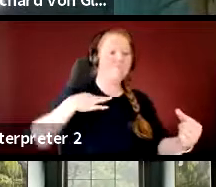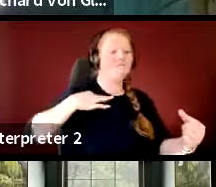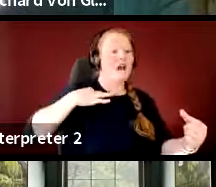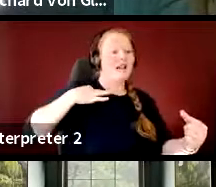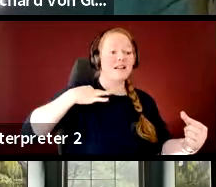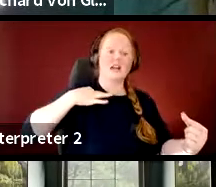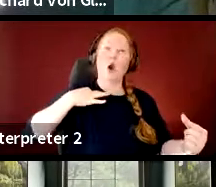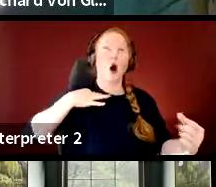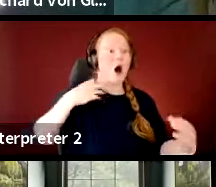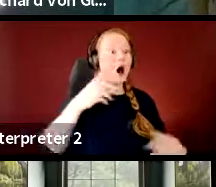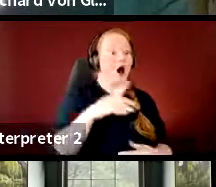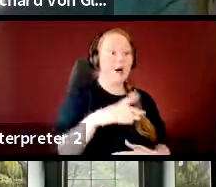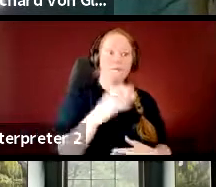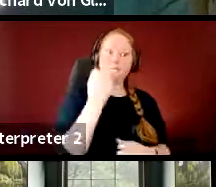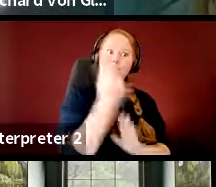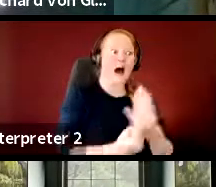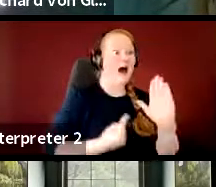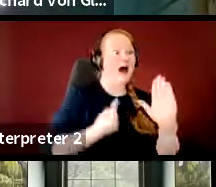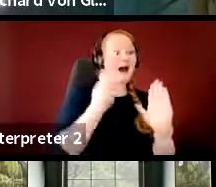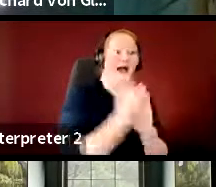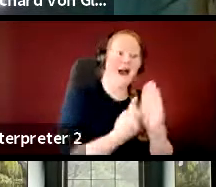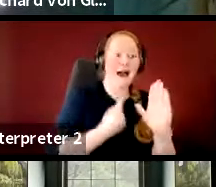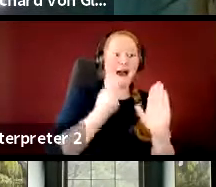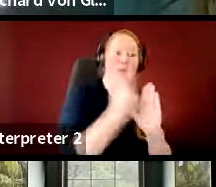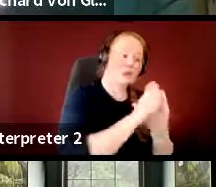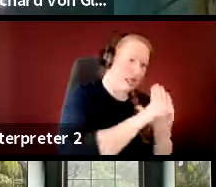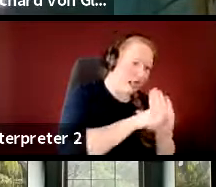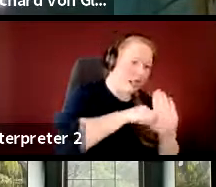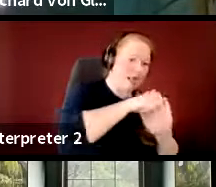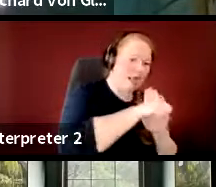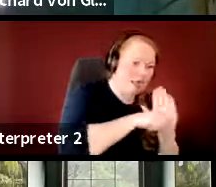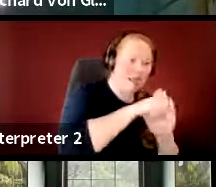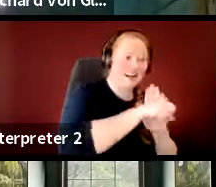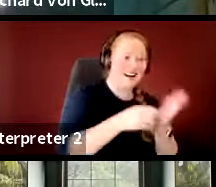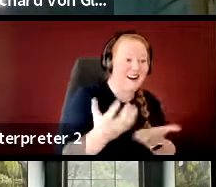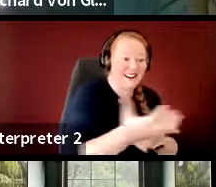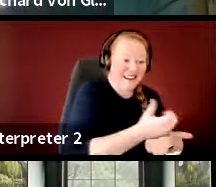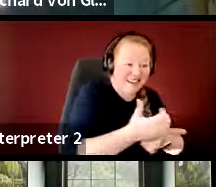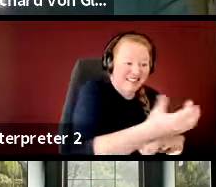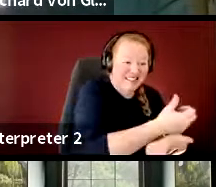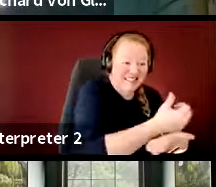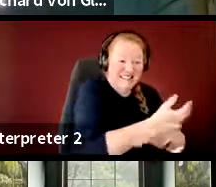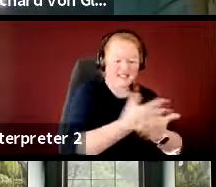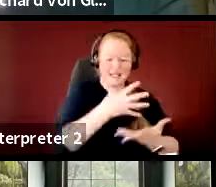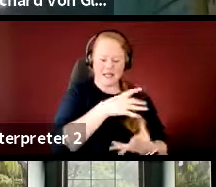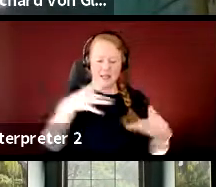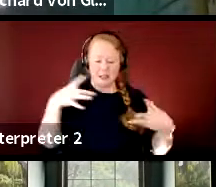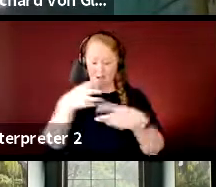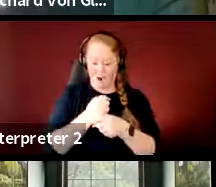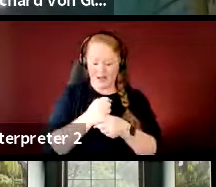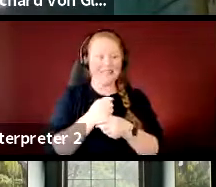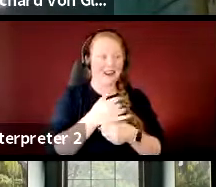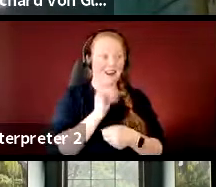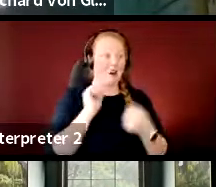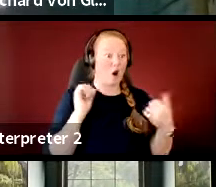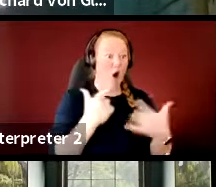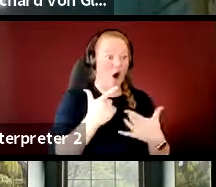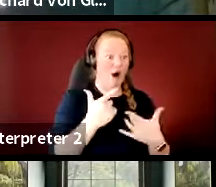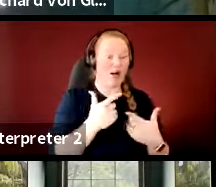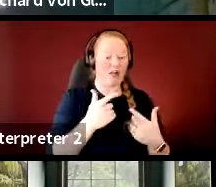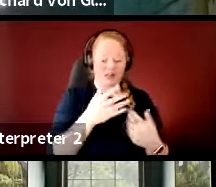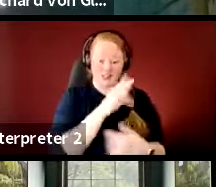literally hundreds of hours, collecting, analyzing, summarizing, and making accessible to the other work